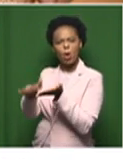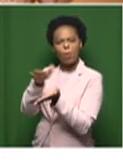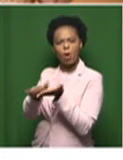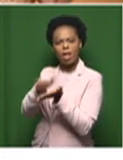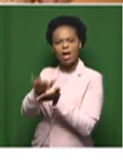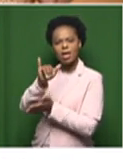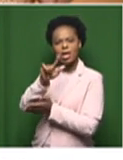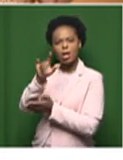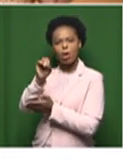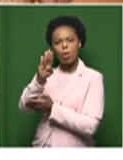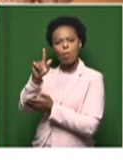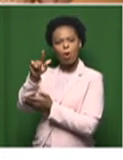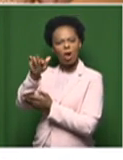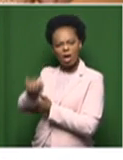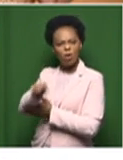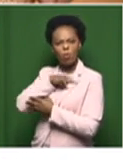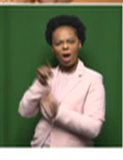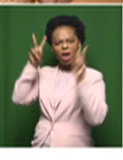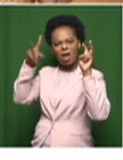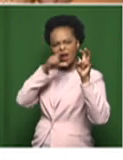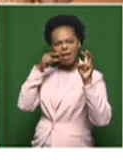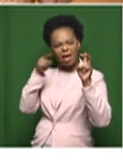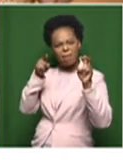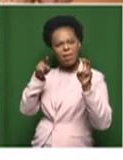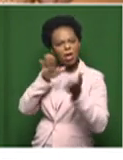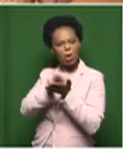ILOBOLA, and what's the significance of this title?